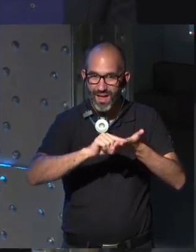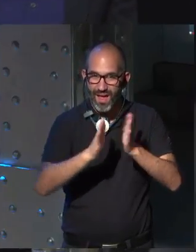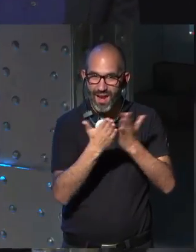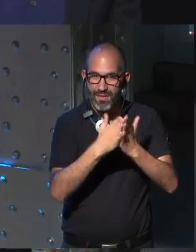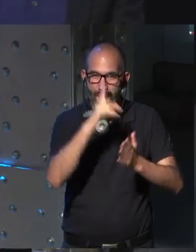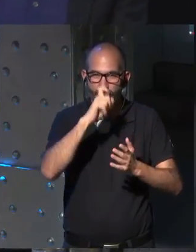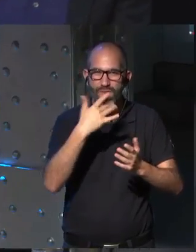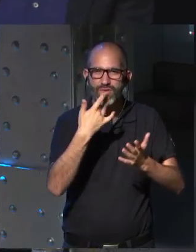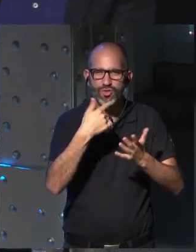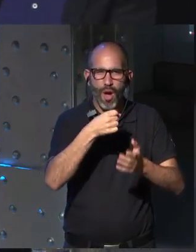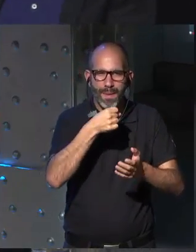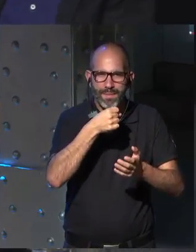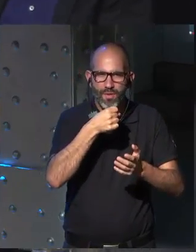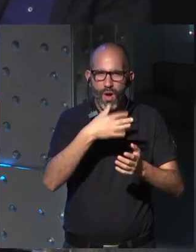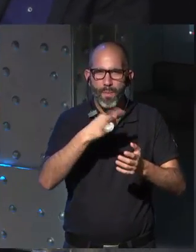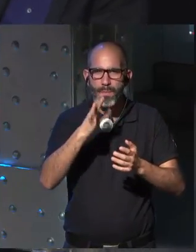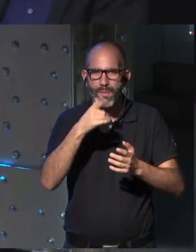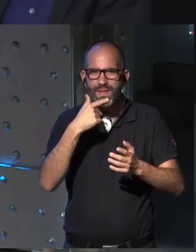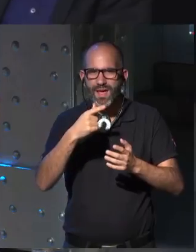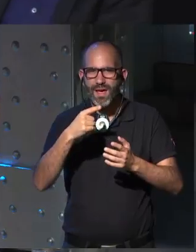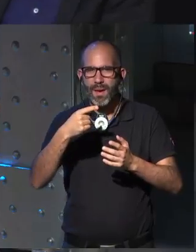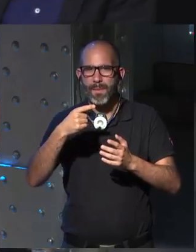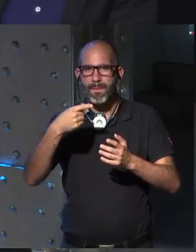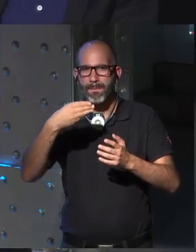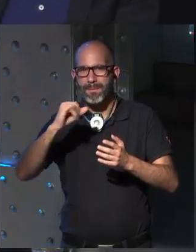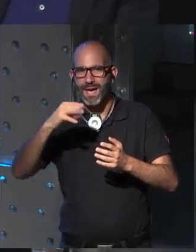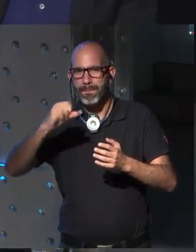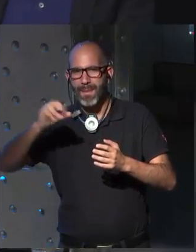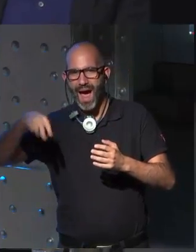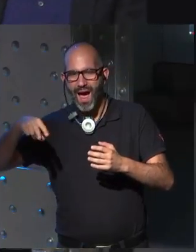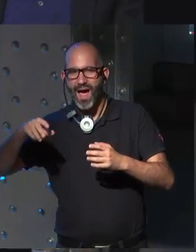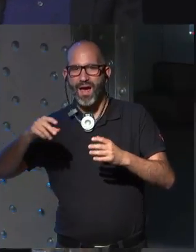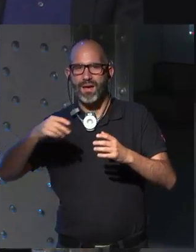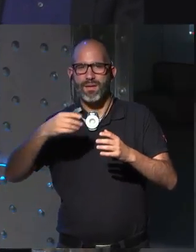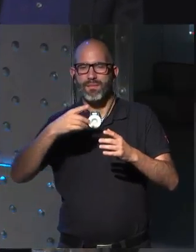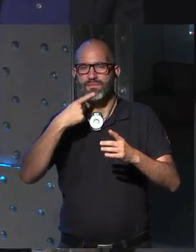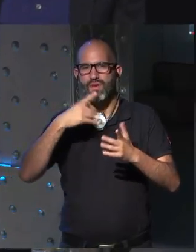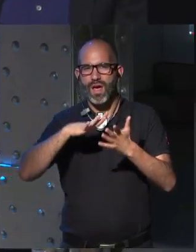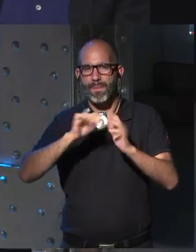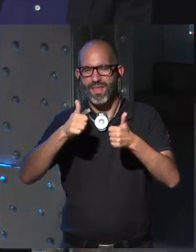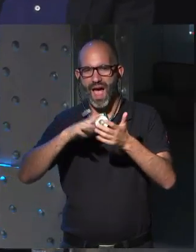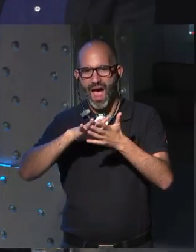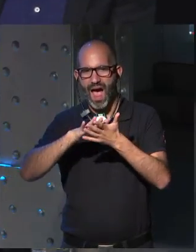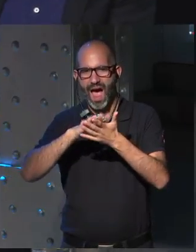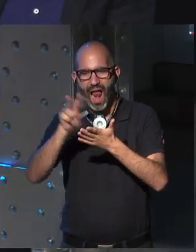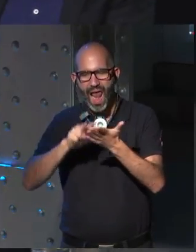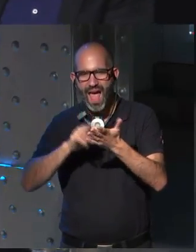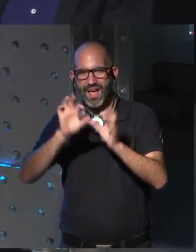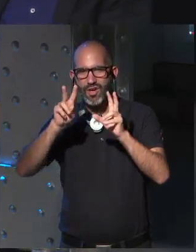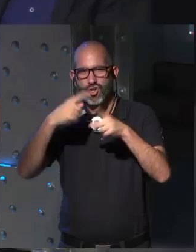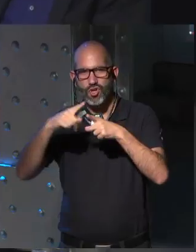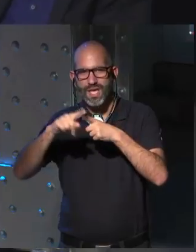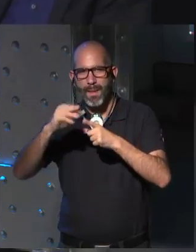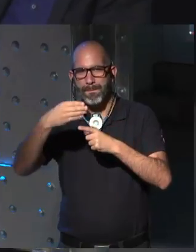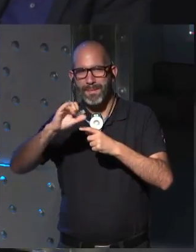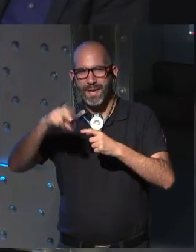into that and then found out more about the Big Bang. And it was one of those things where it just like, everything kind of clicked. You know, it was like the